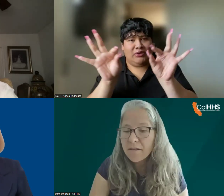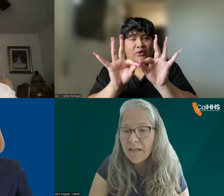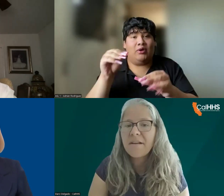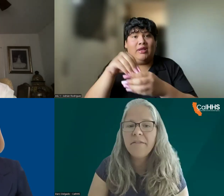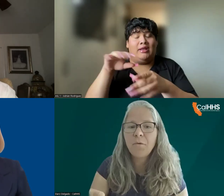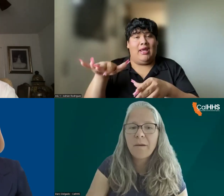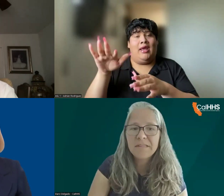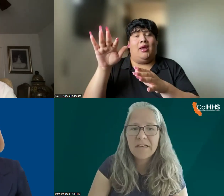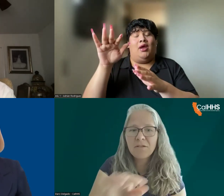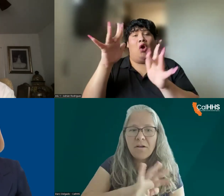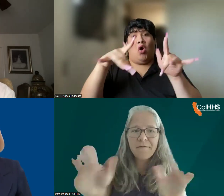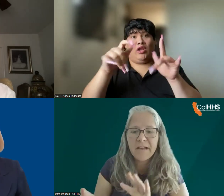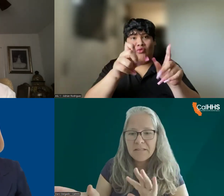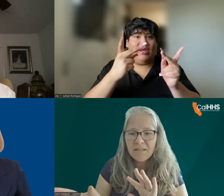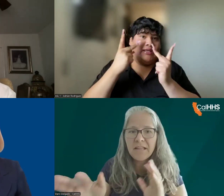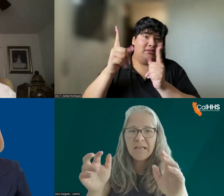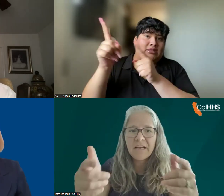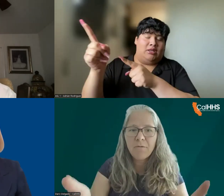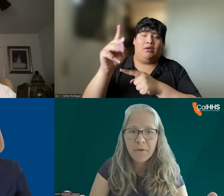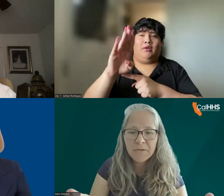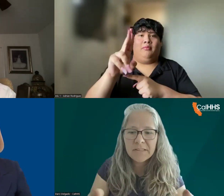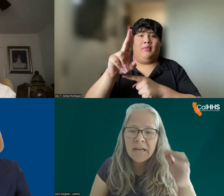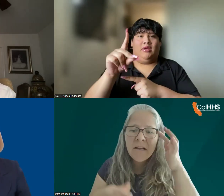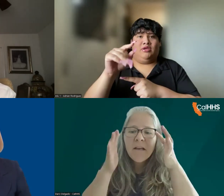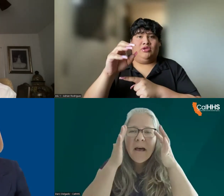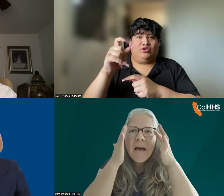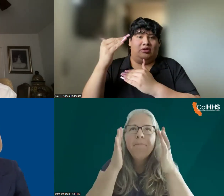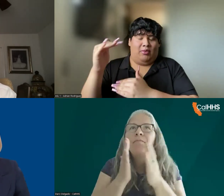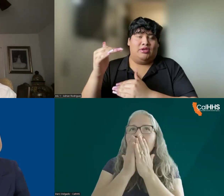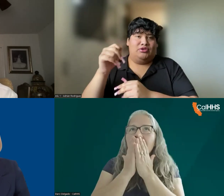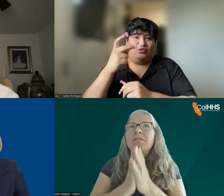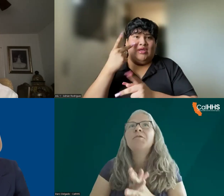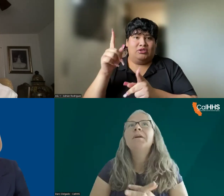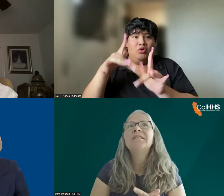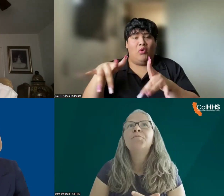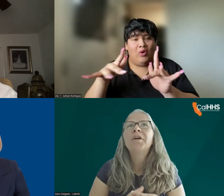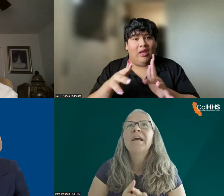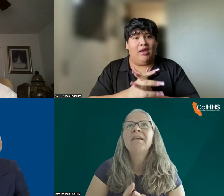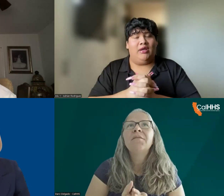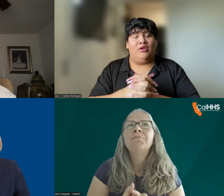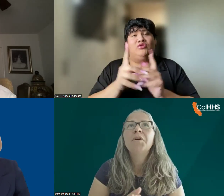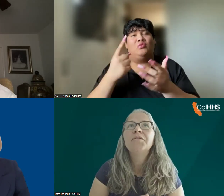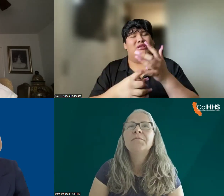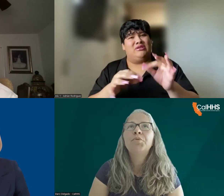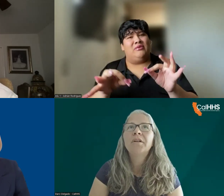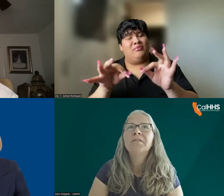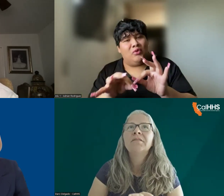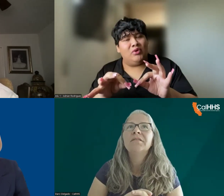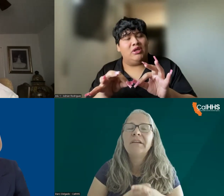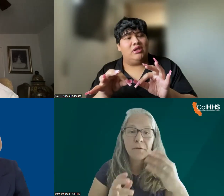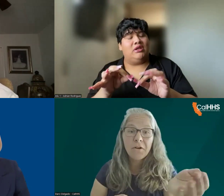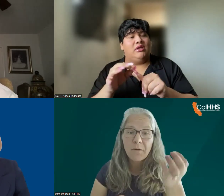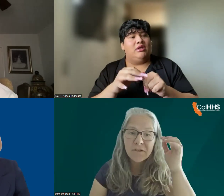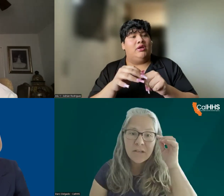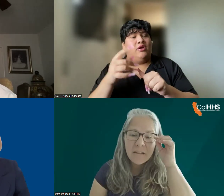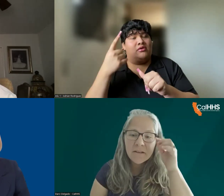available online on their website. So I'll find the link and I will post it. So what is important, I think most